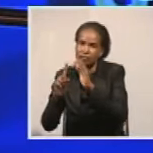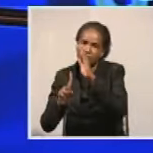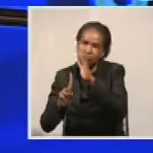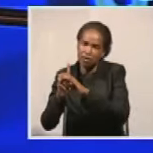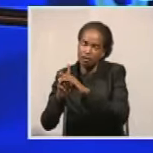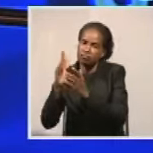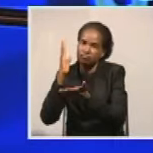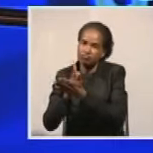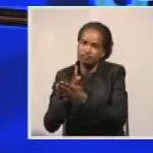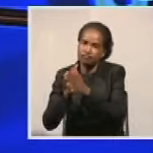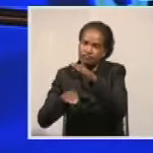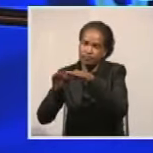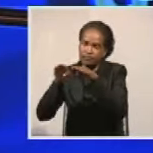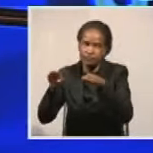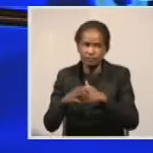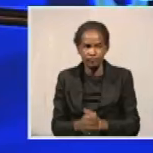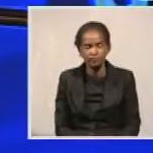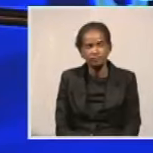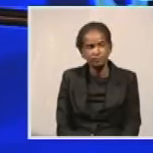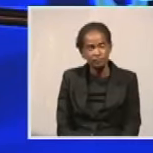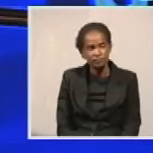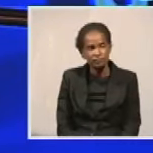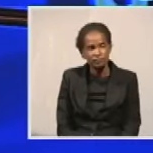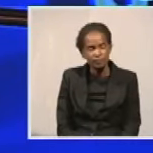I was at his house last night,